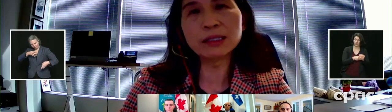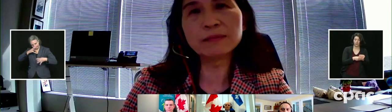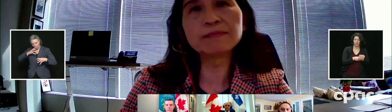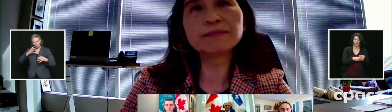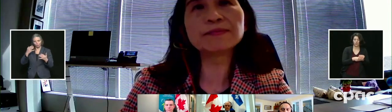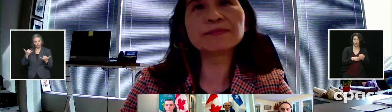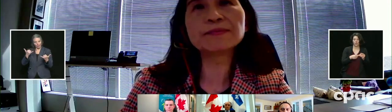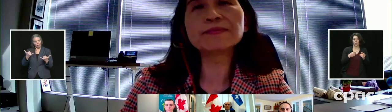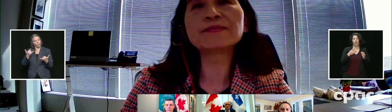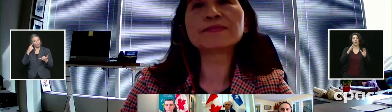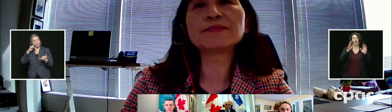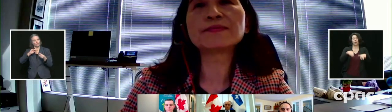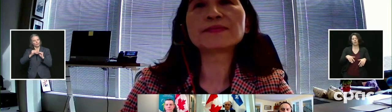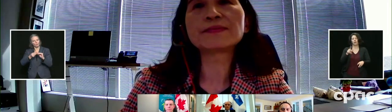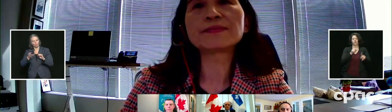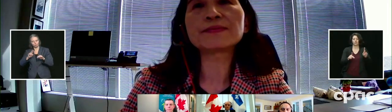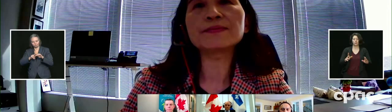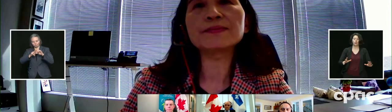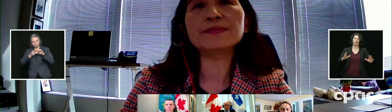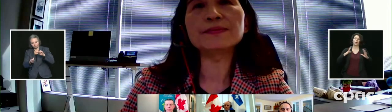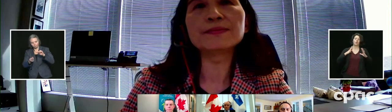place.